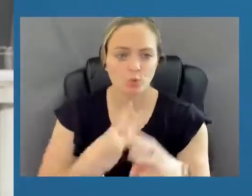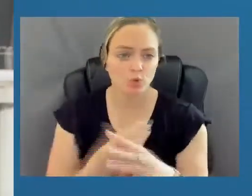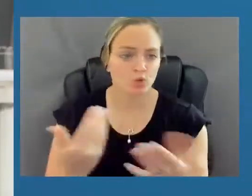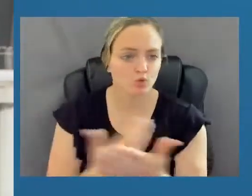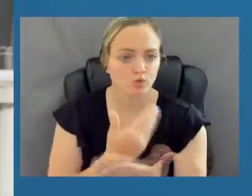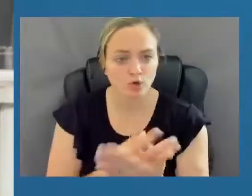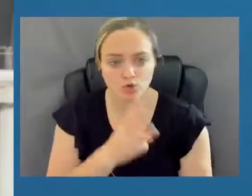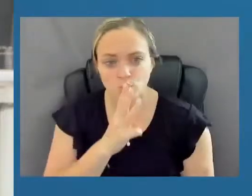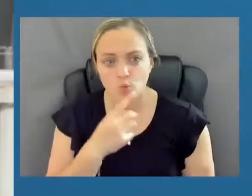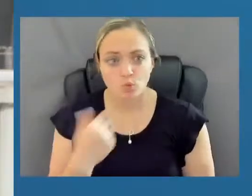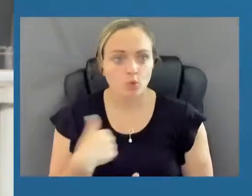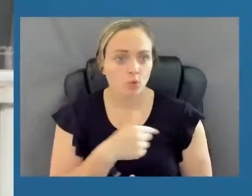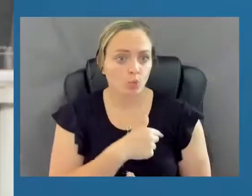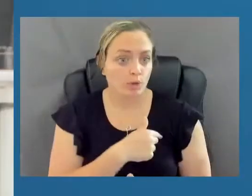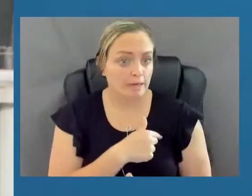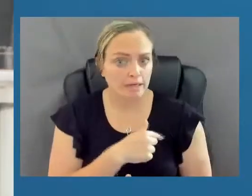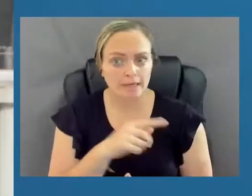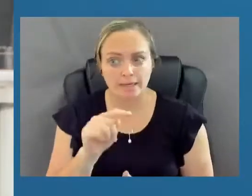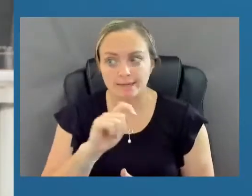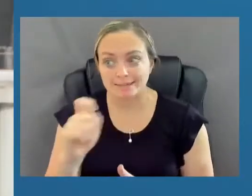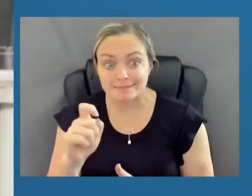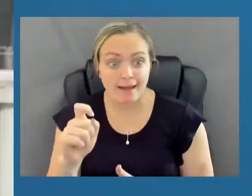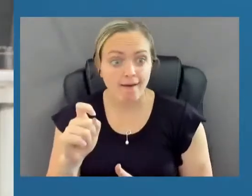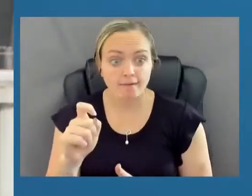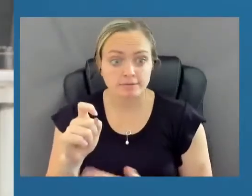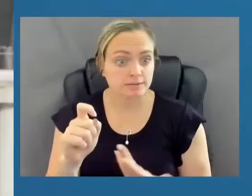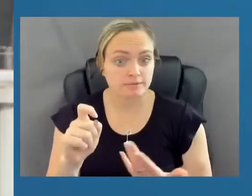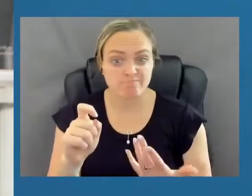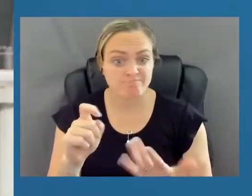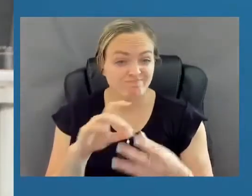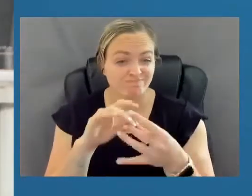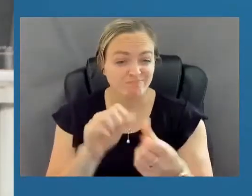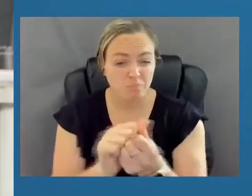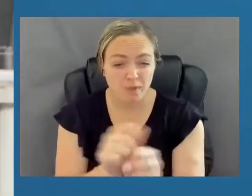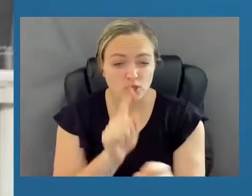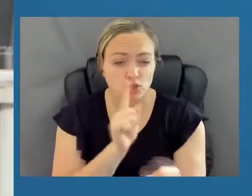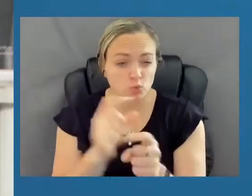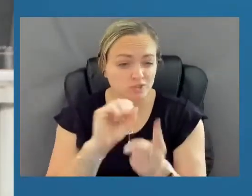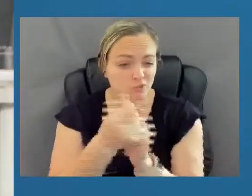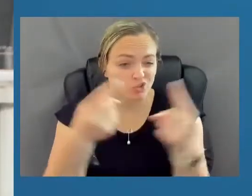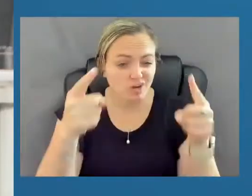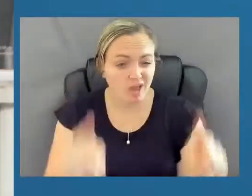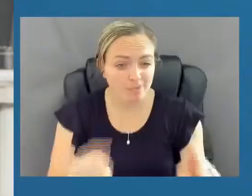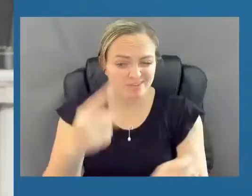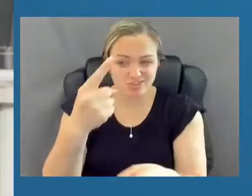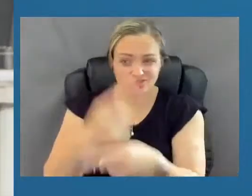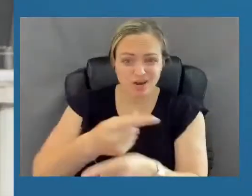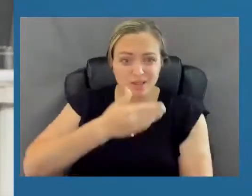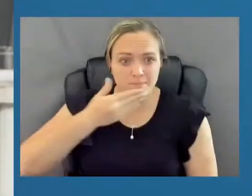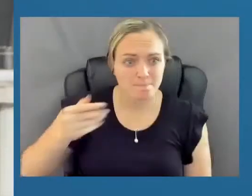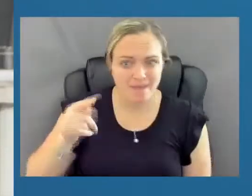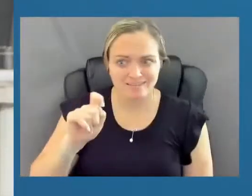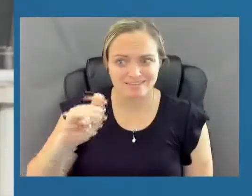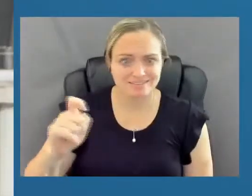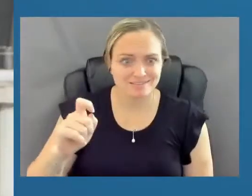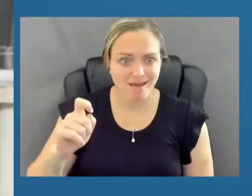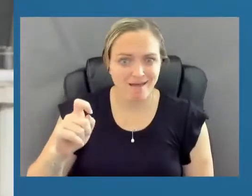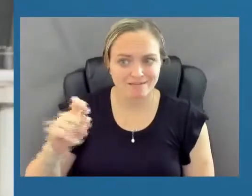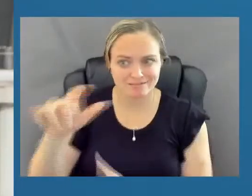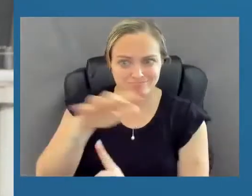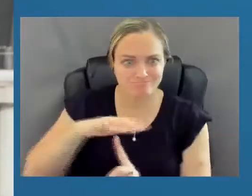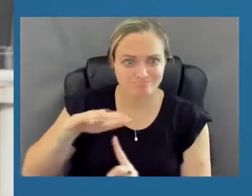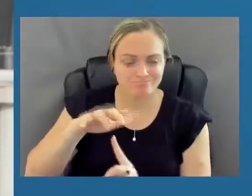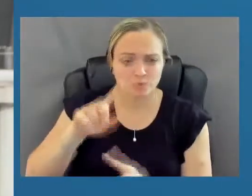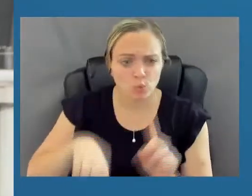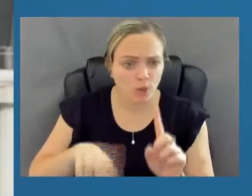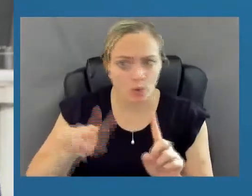We need a favorable tax climate, and the governor and many others are working to make sure that's the case for manufacturers. It's the best tax climate if you're a C Corp. You can't go